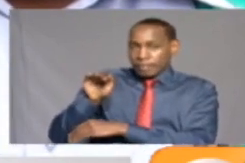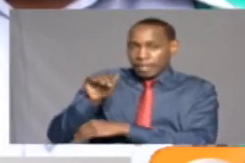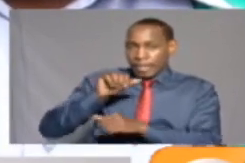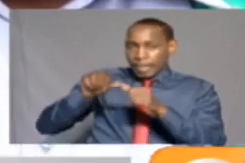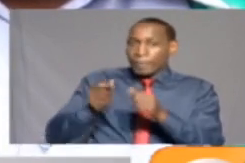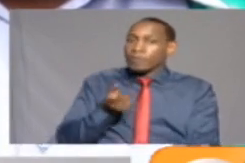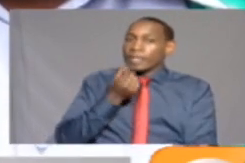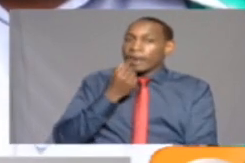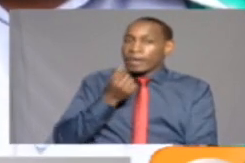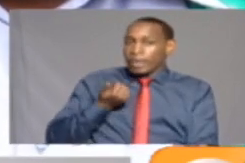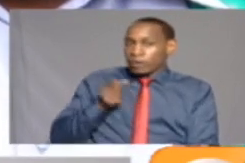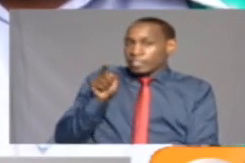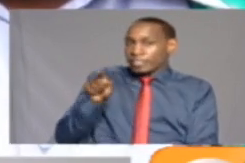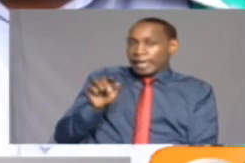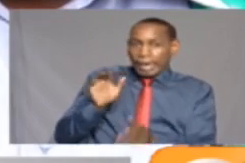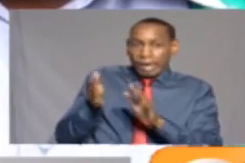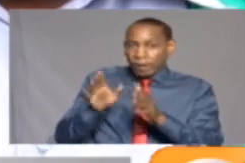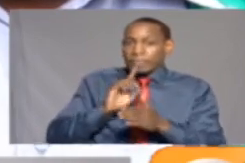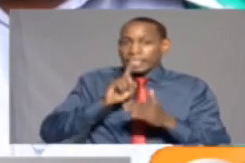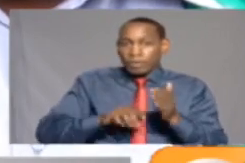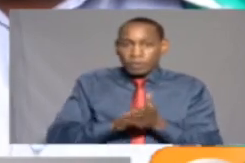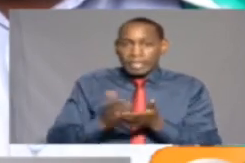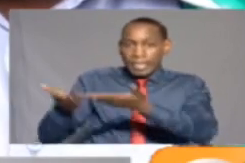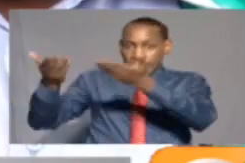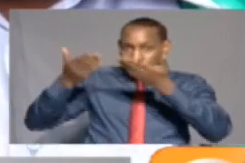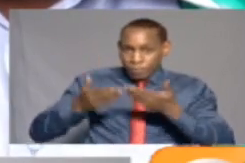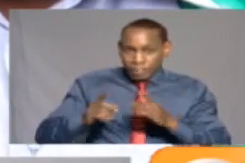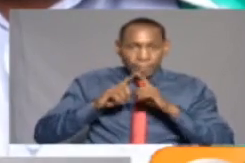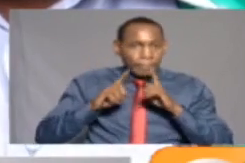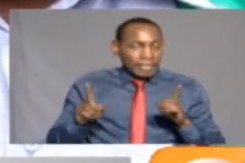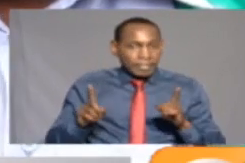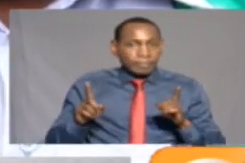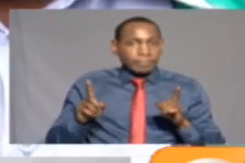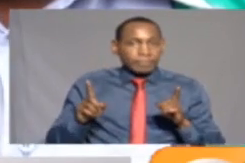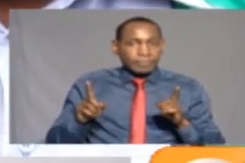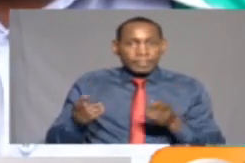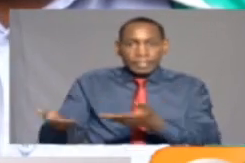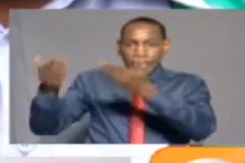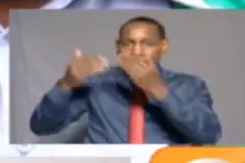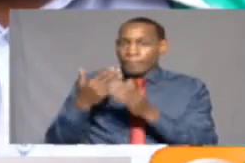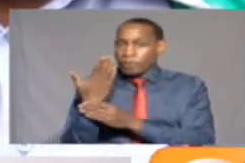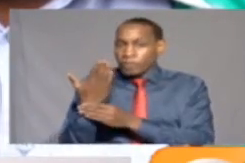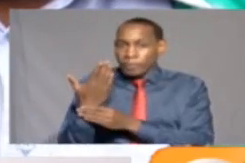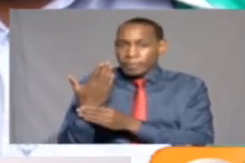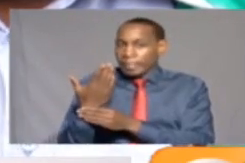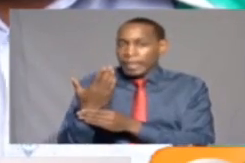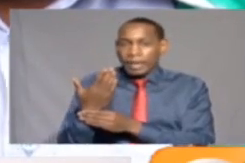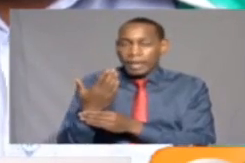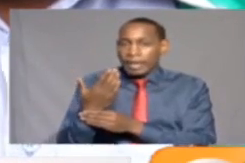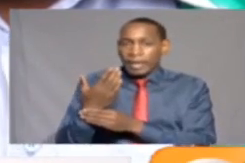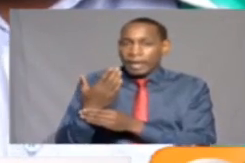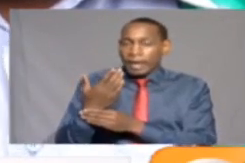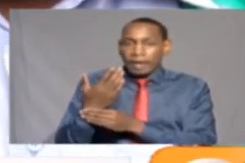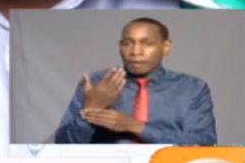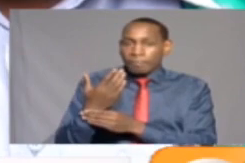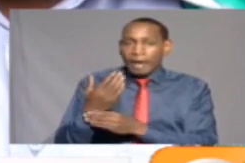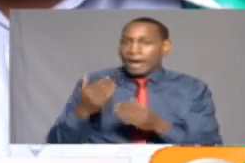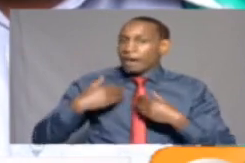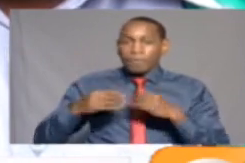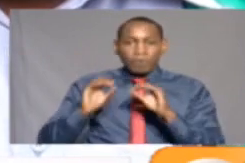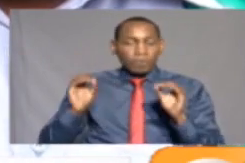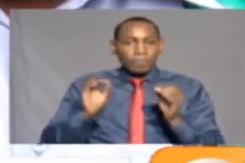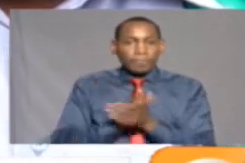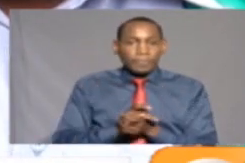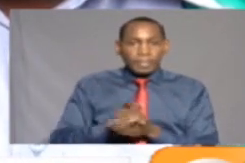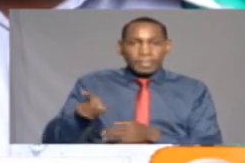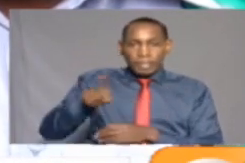them, she said she imports them, but however the import documents could not be found. So we